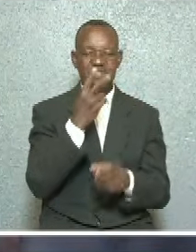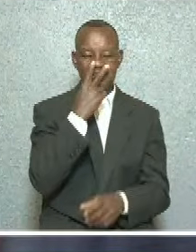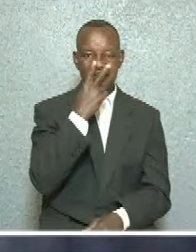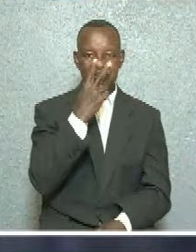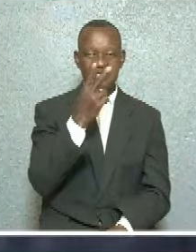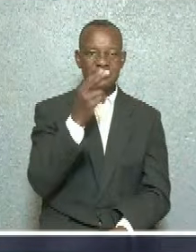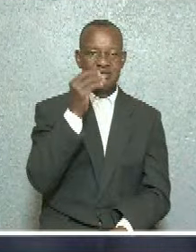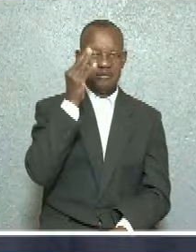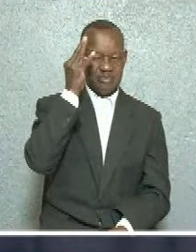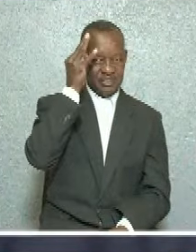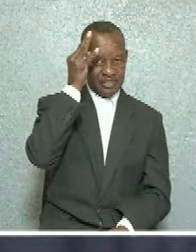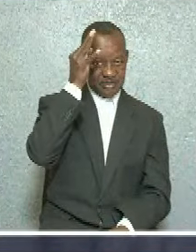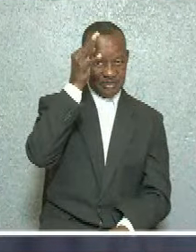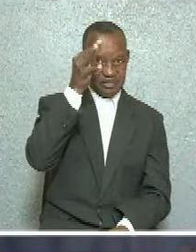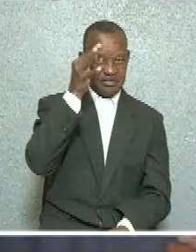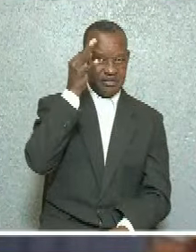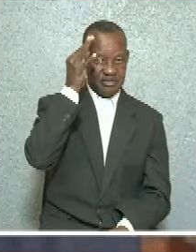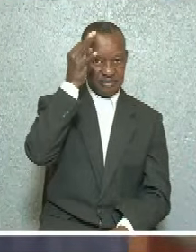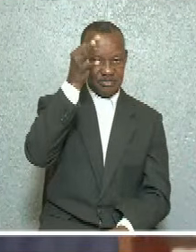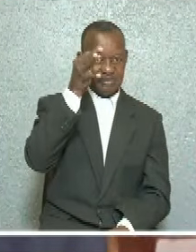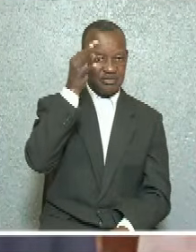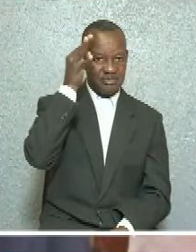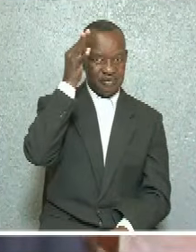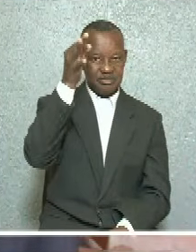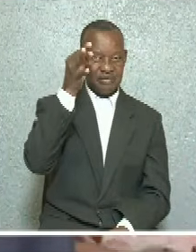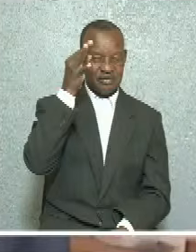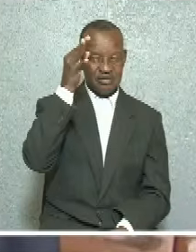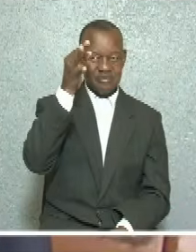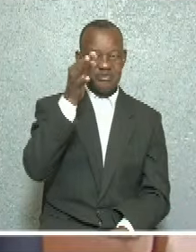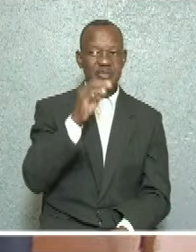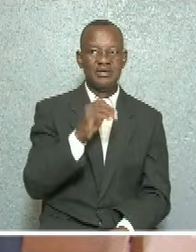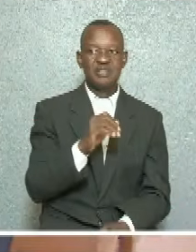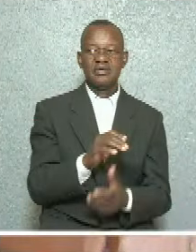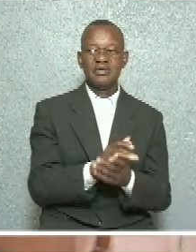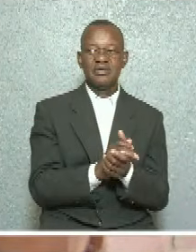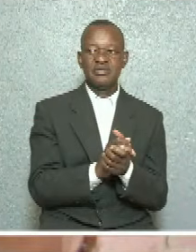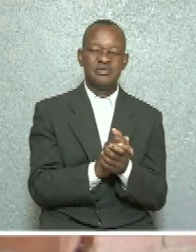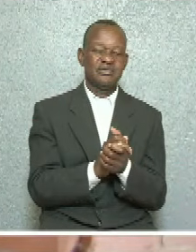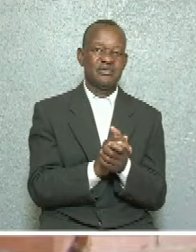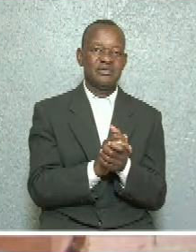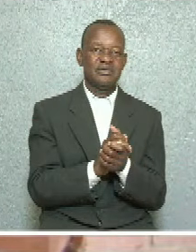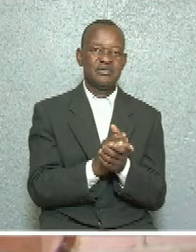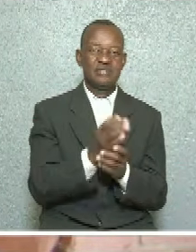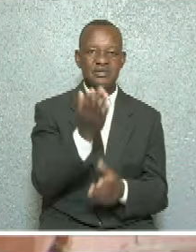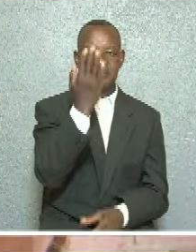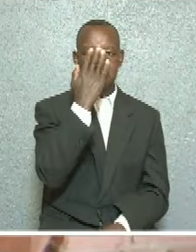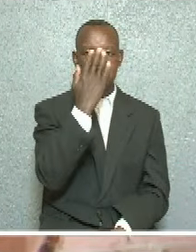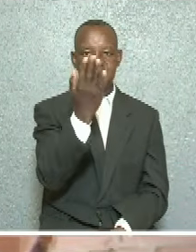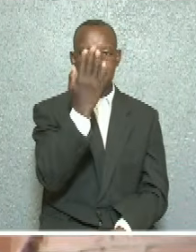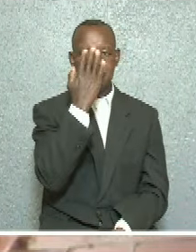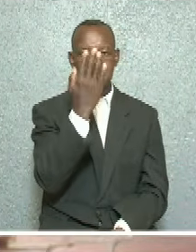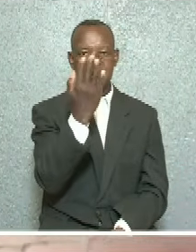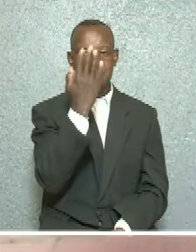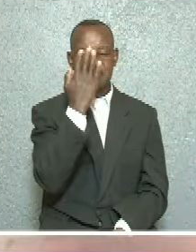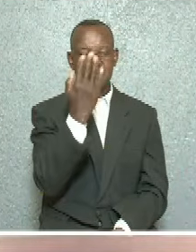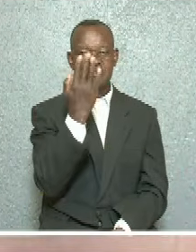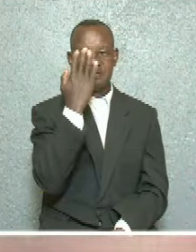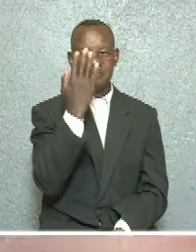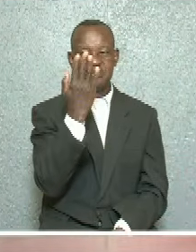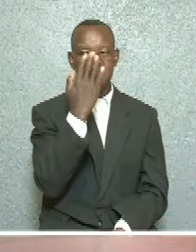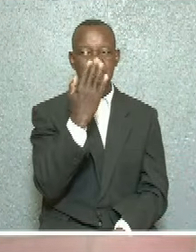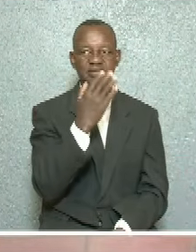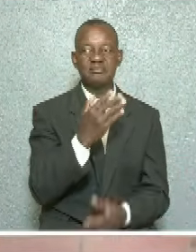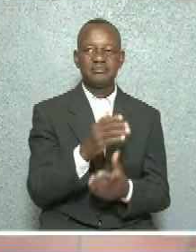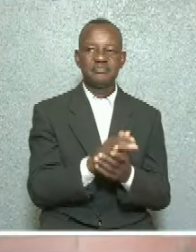They are all stationed by their individual pictures, and they can always tell you what each picture means to them and basically what they wanted to capture in